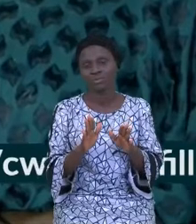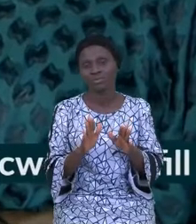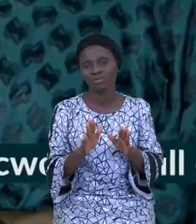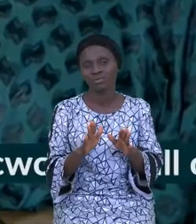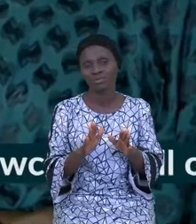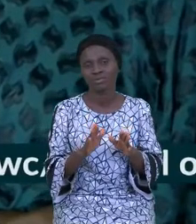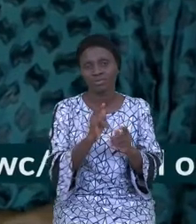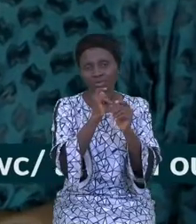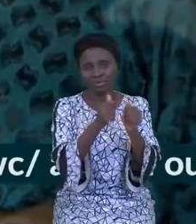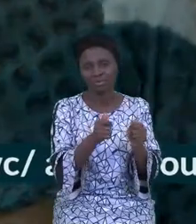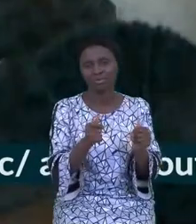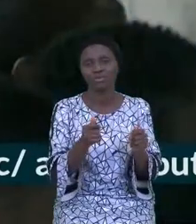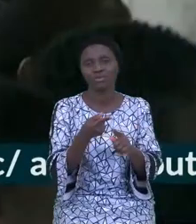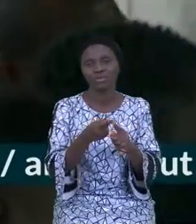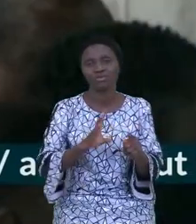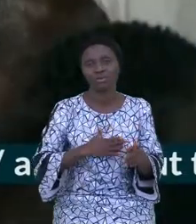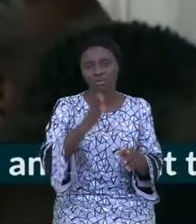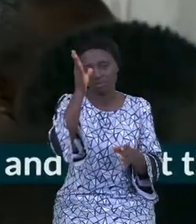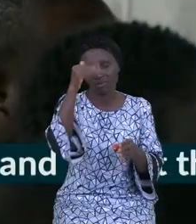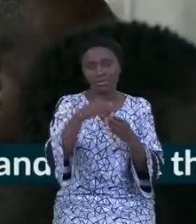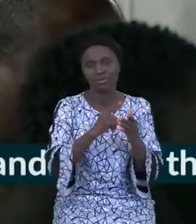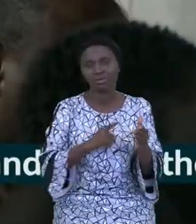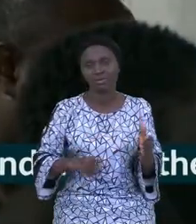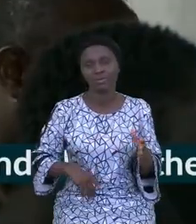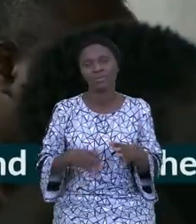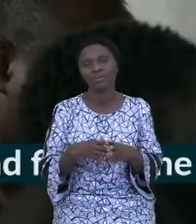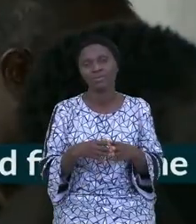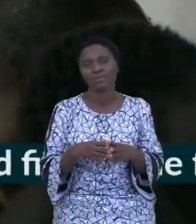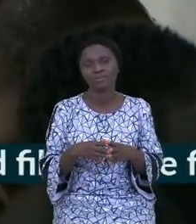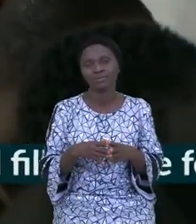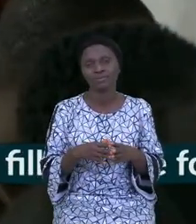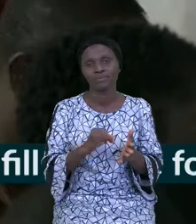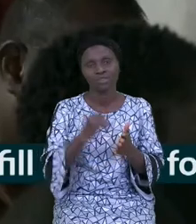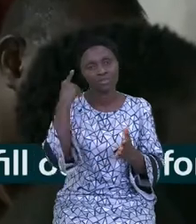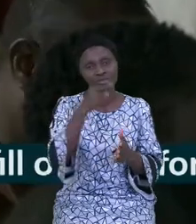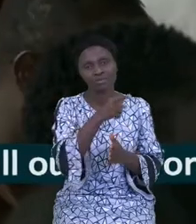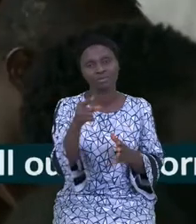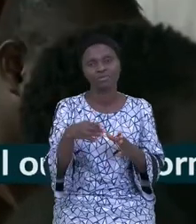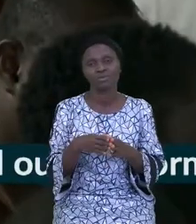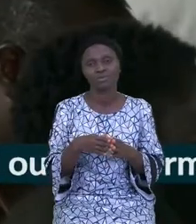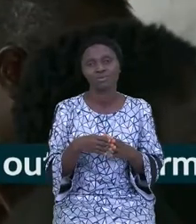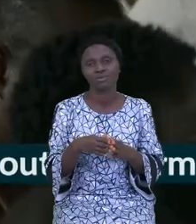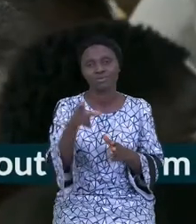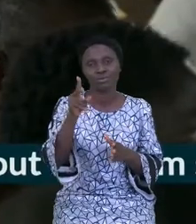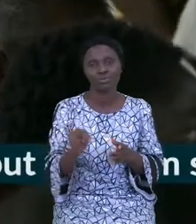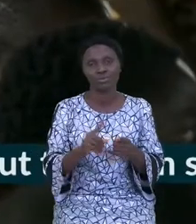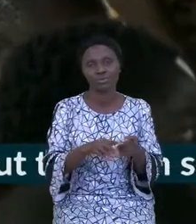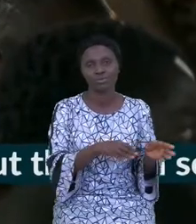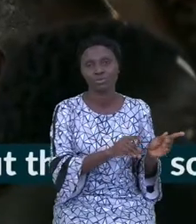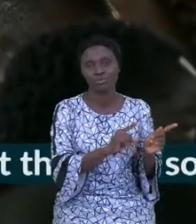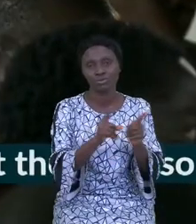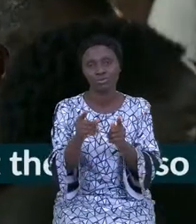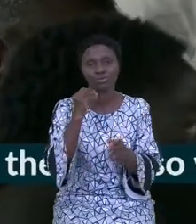our Father in the Lord, the Convener. It's for you. You can't go without them. So,